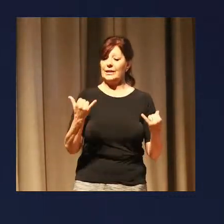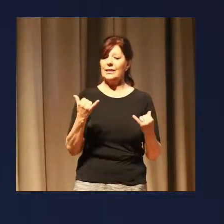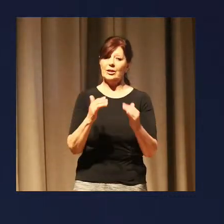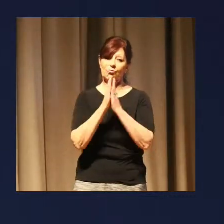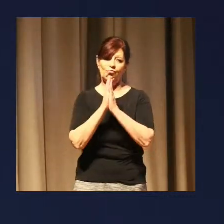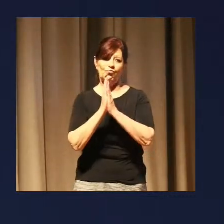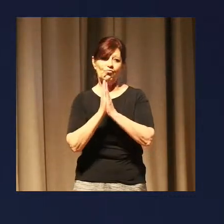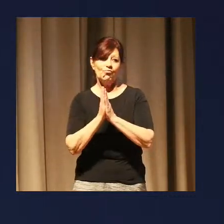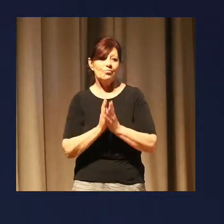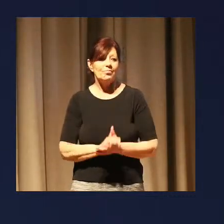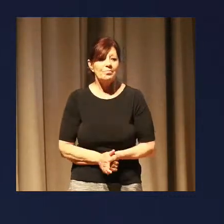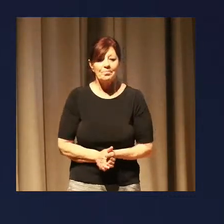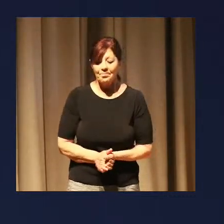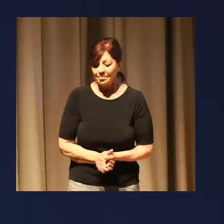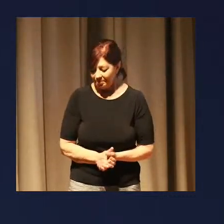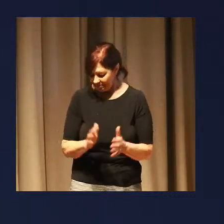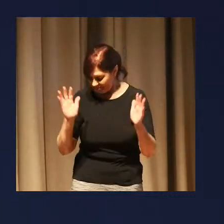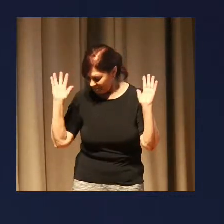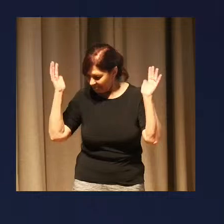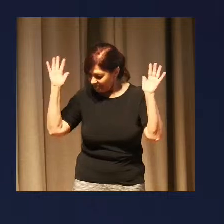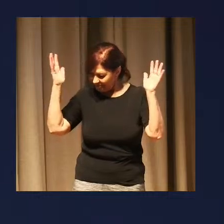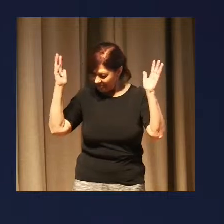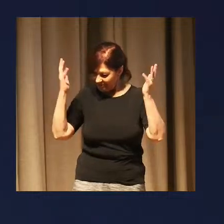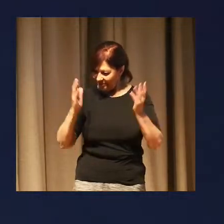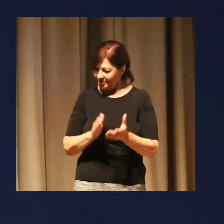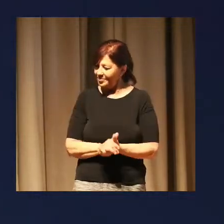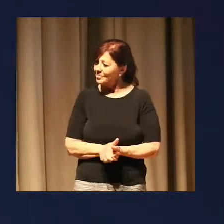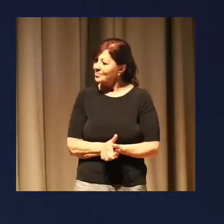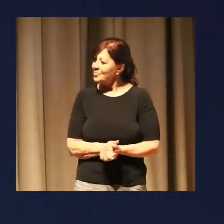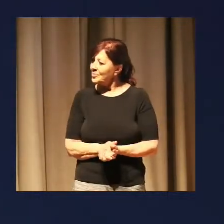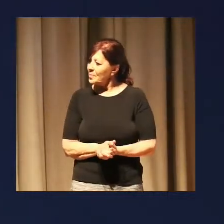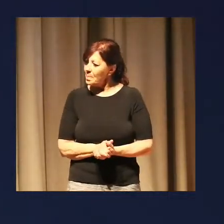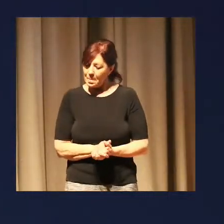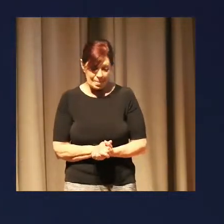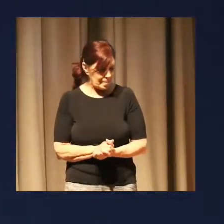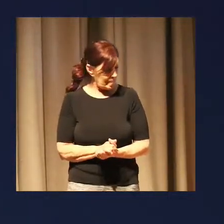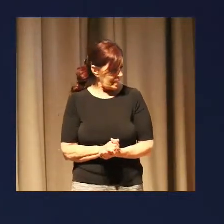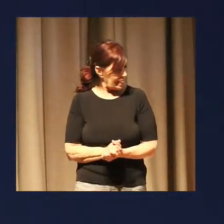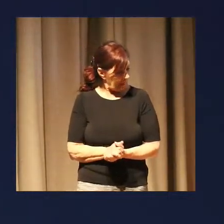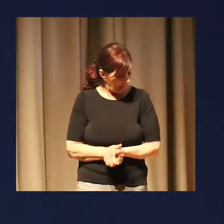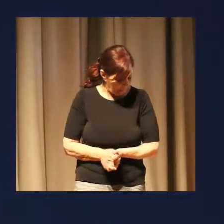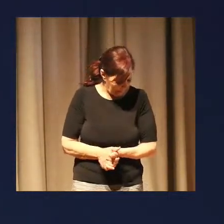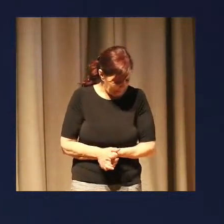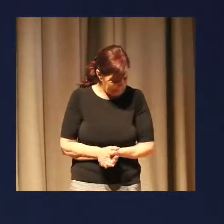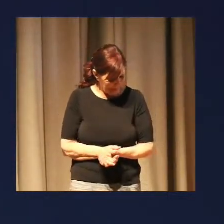invocation.